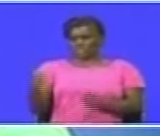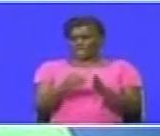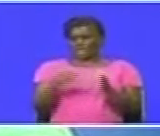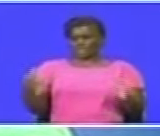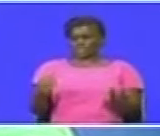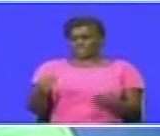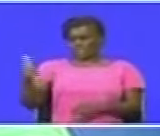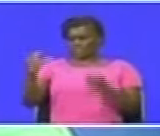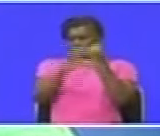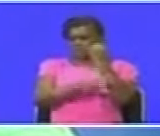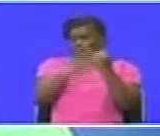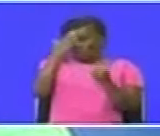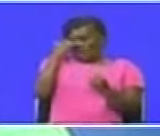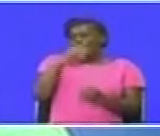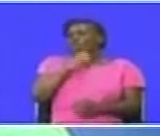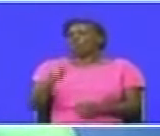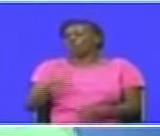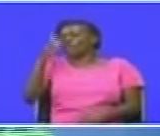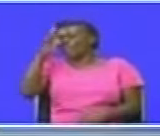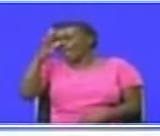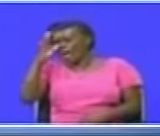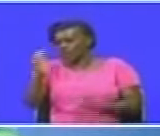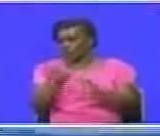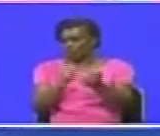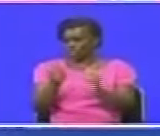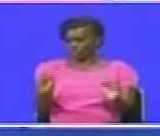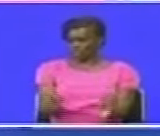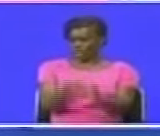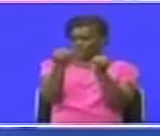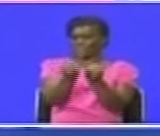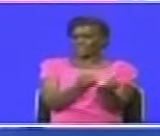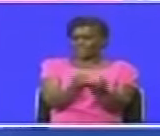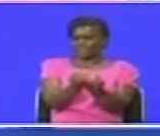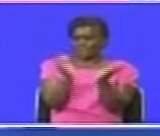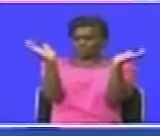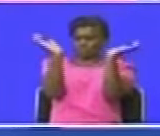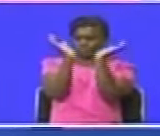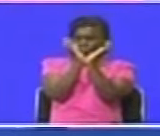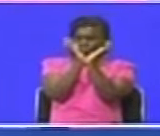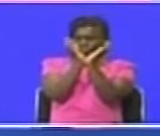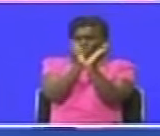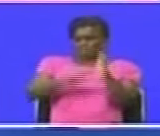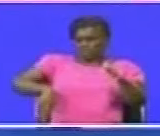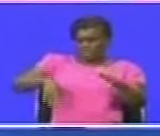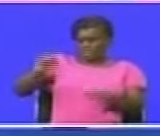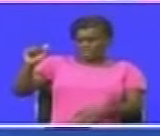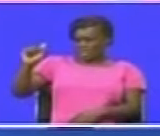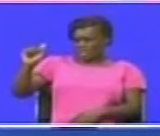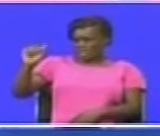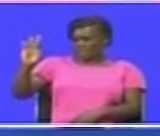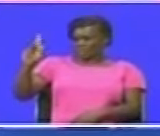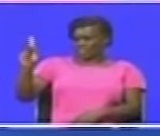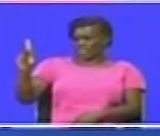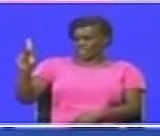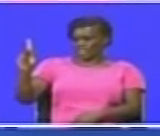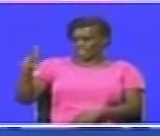Sudan due to age cheating. The return leg match was slated for this Saturday at the Kasarani Stadium. Football Kenya Federation Chairman or